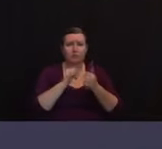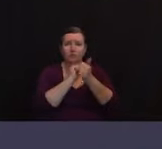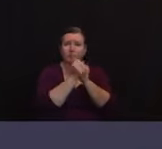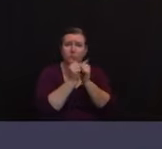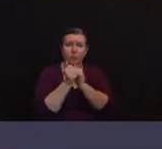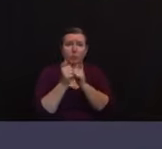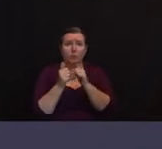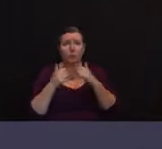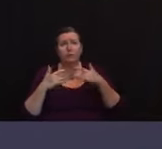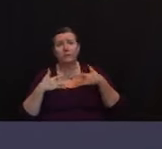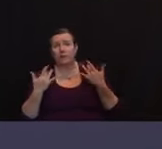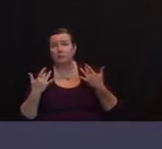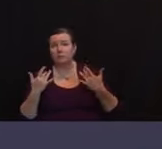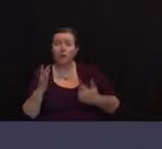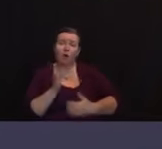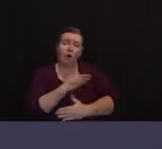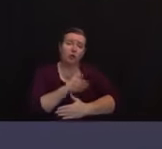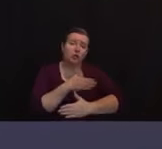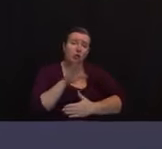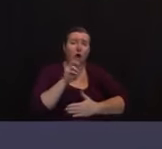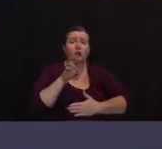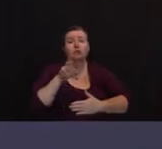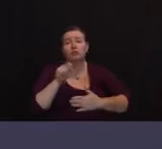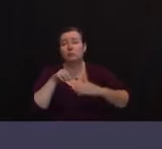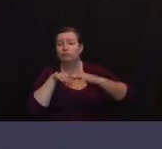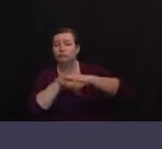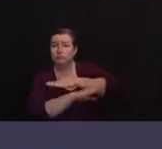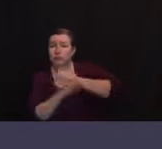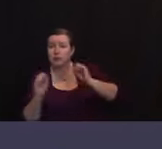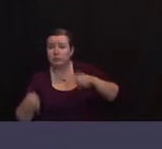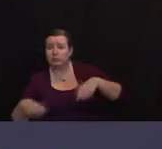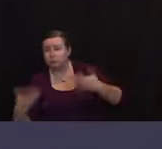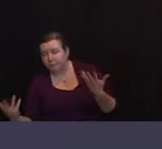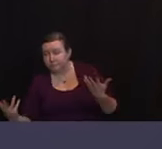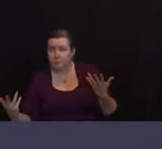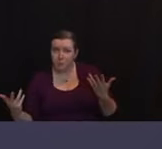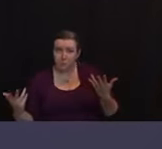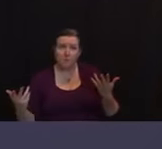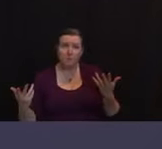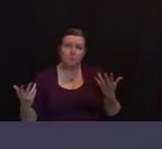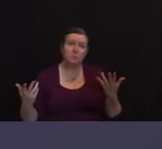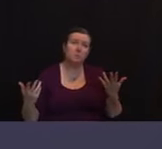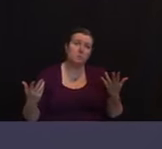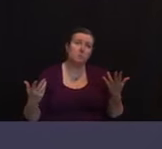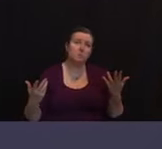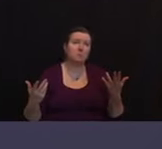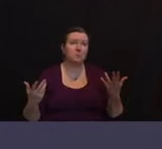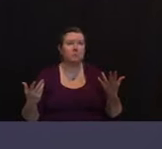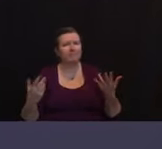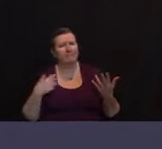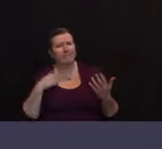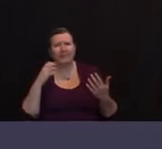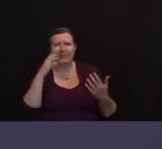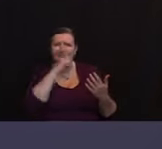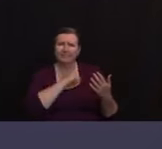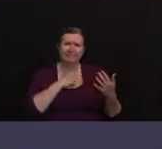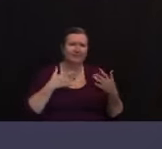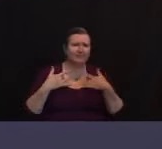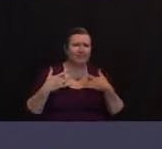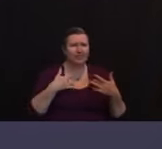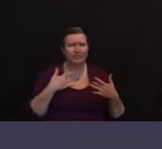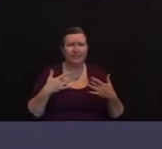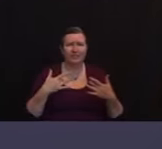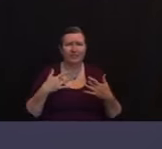a concert of some sort indoors. And I guess the concern I have on the other side is because there was also some other states